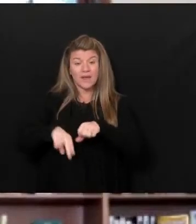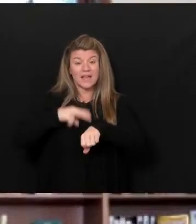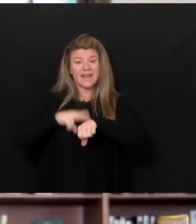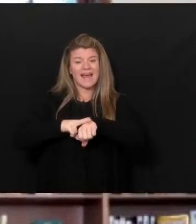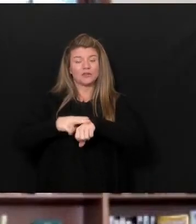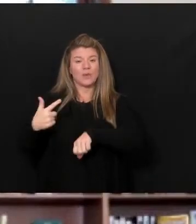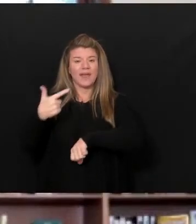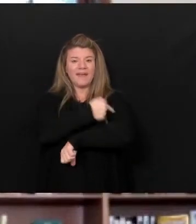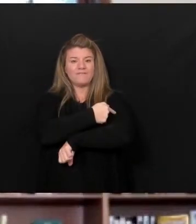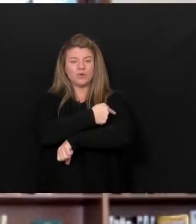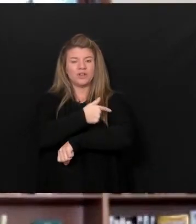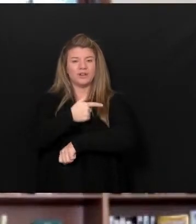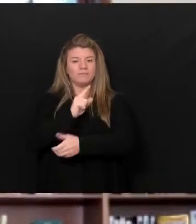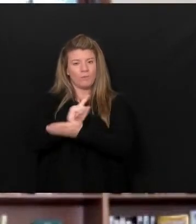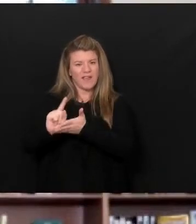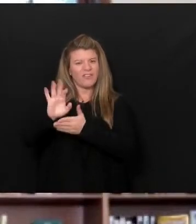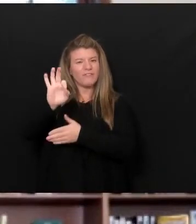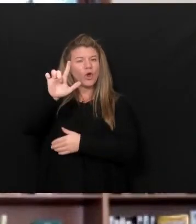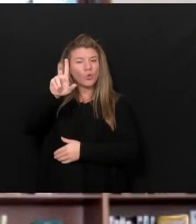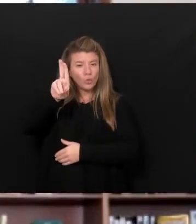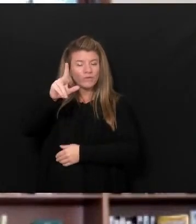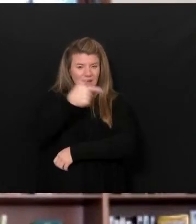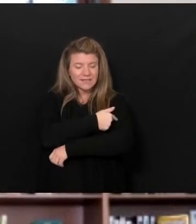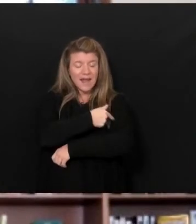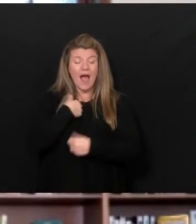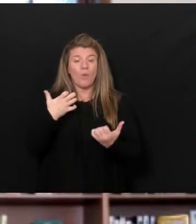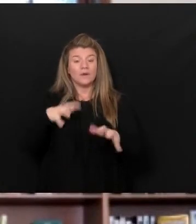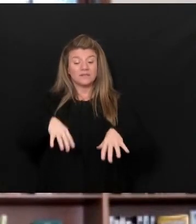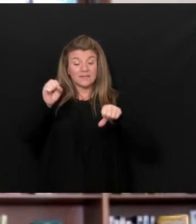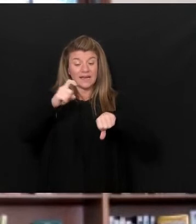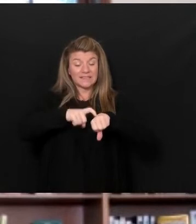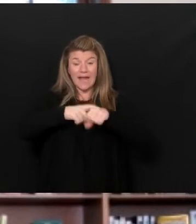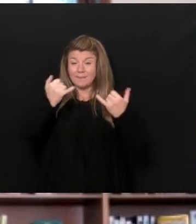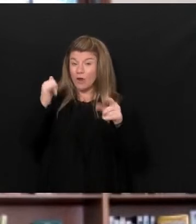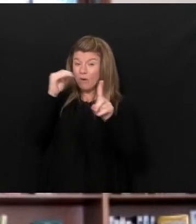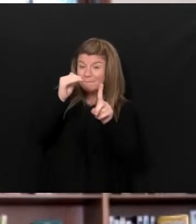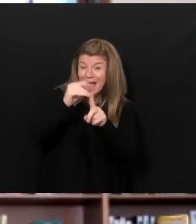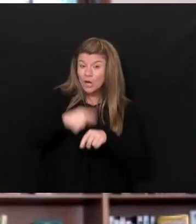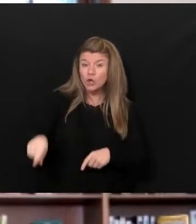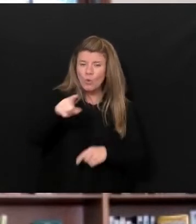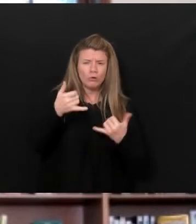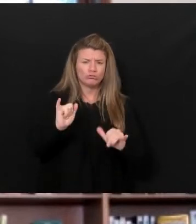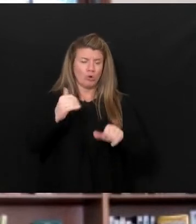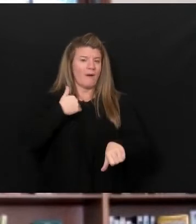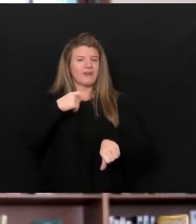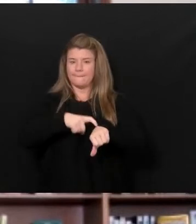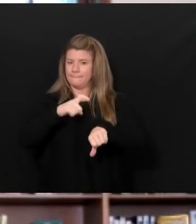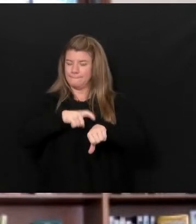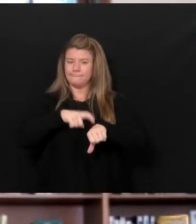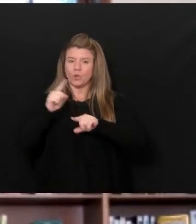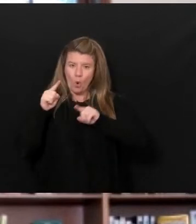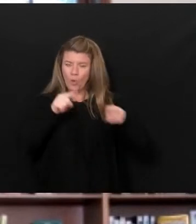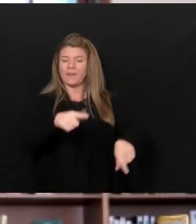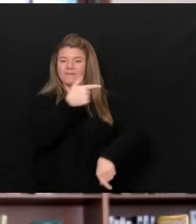Influenza Vaccination Week, so I do want to take this time to remind everyone that you still have time to get your influenza